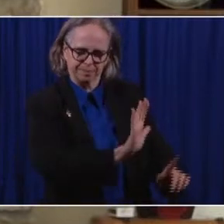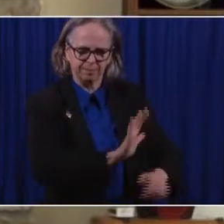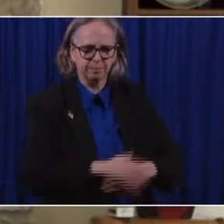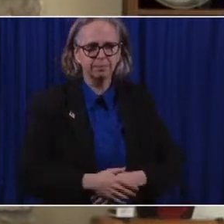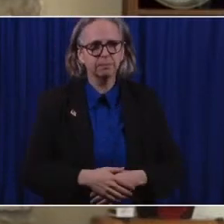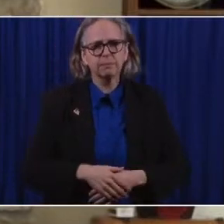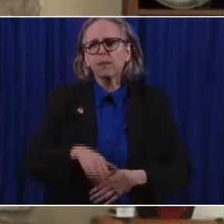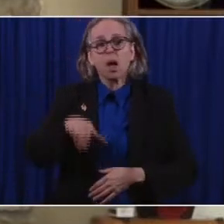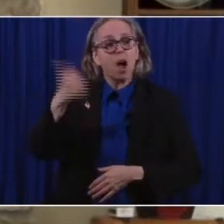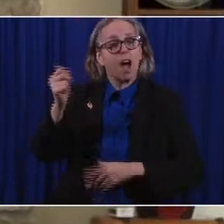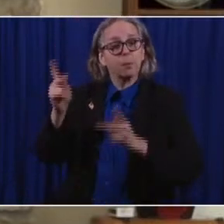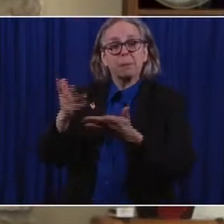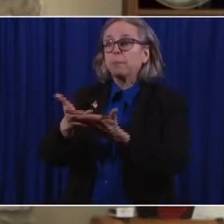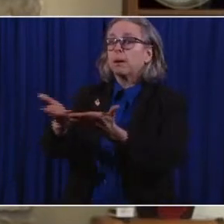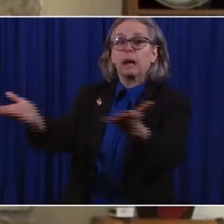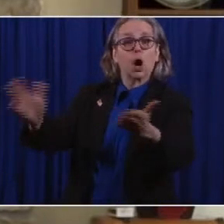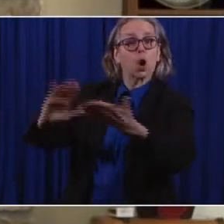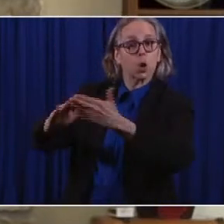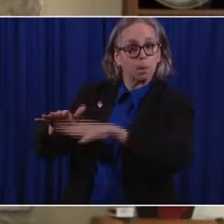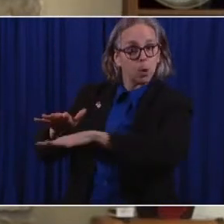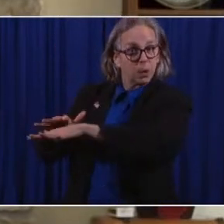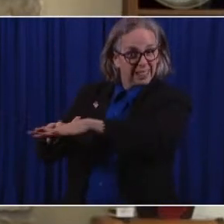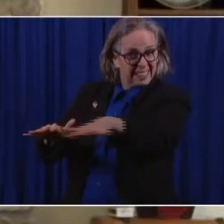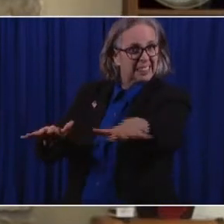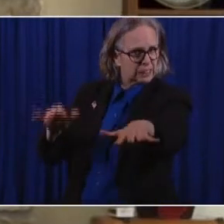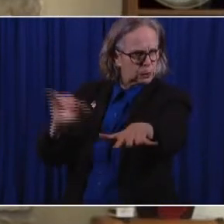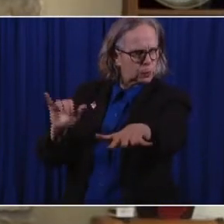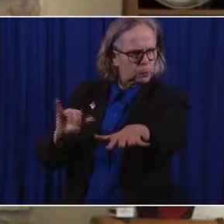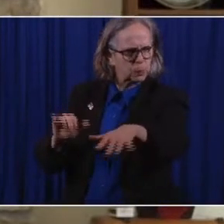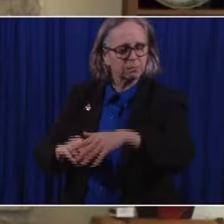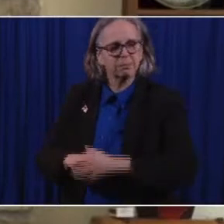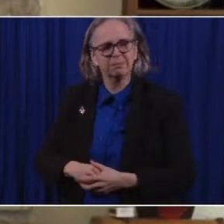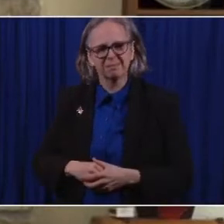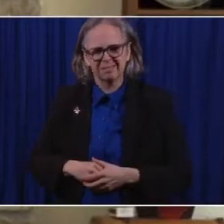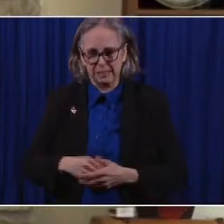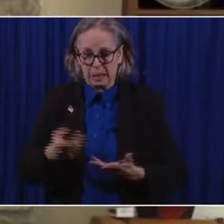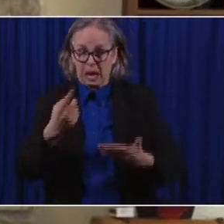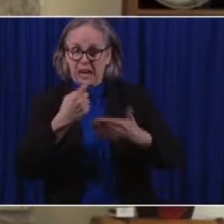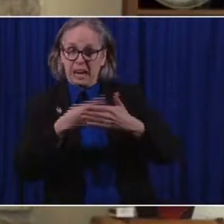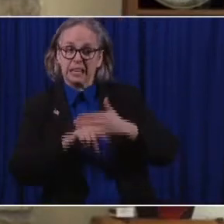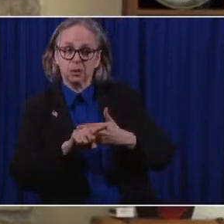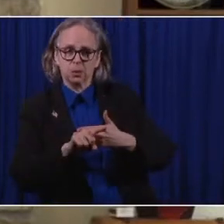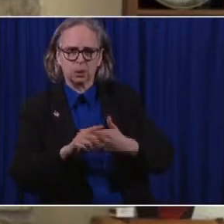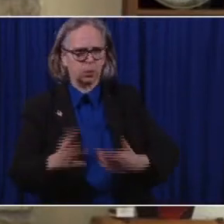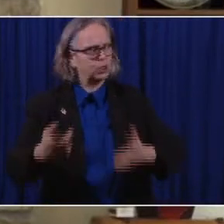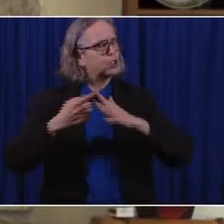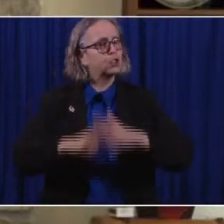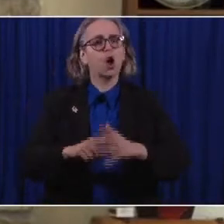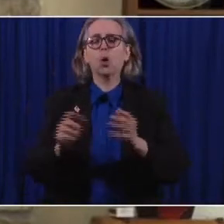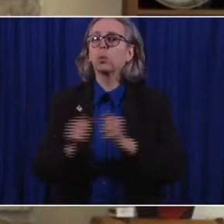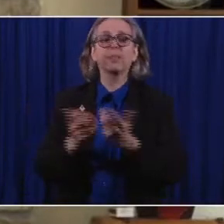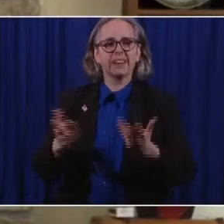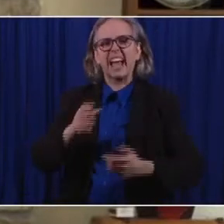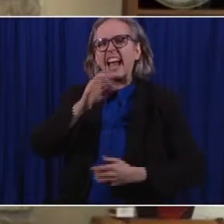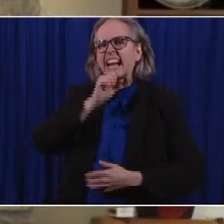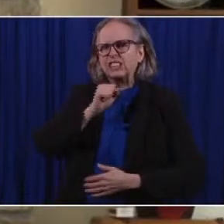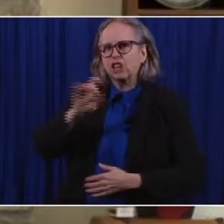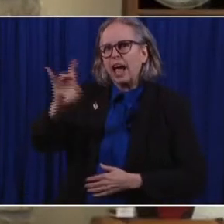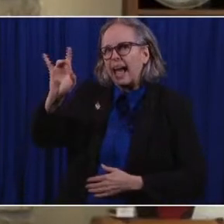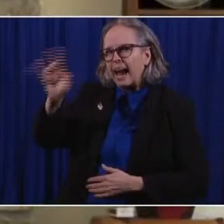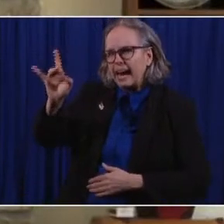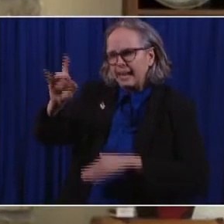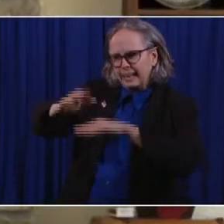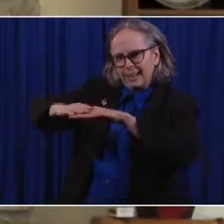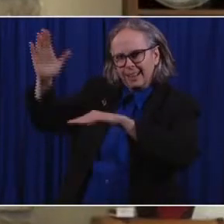community. So we will start this coming week with people 80 years of age or older. We hope,